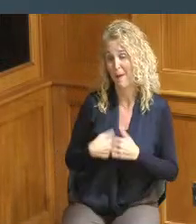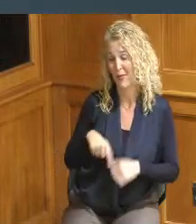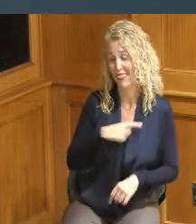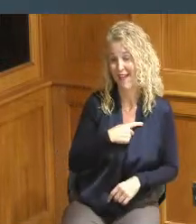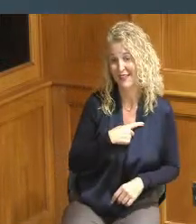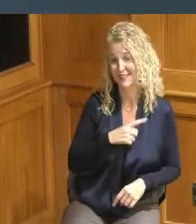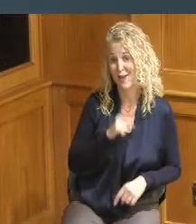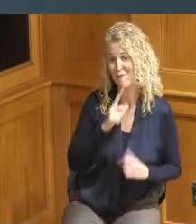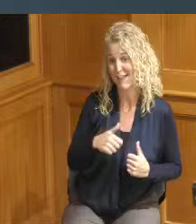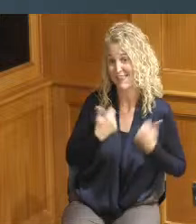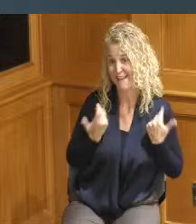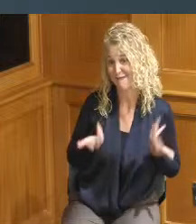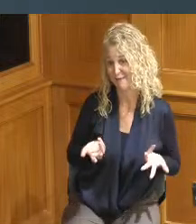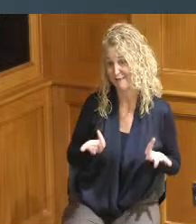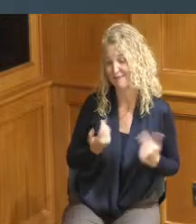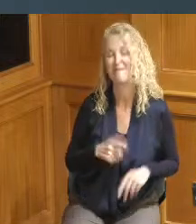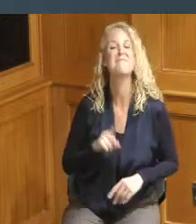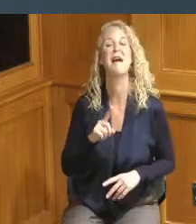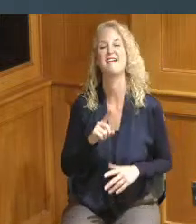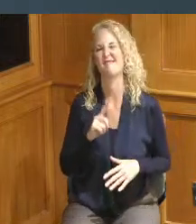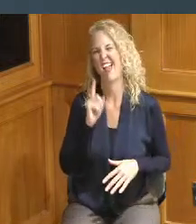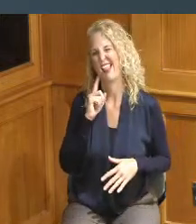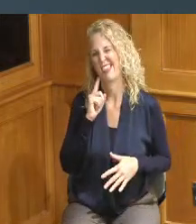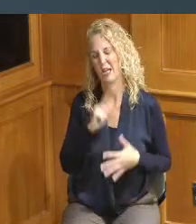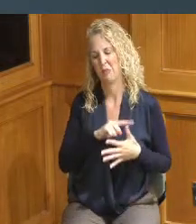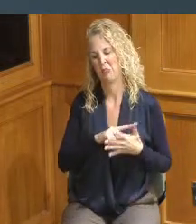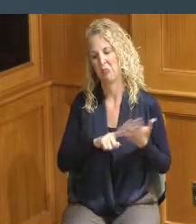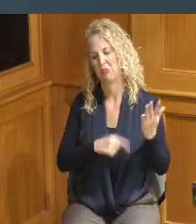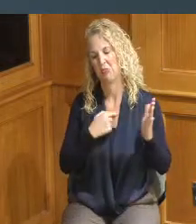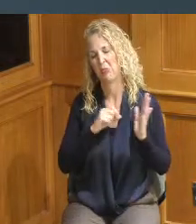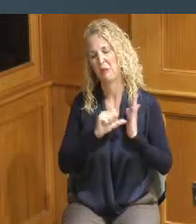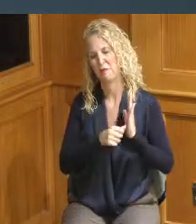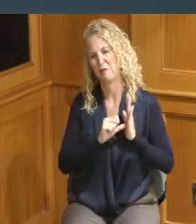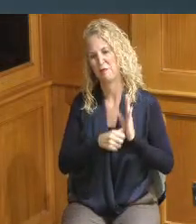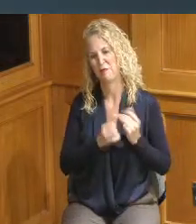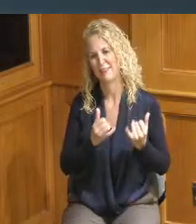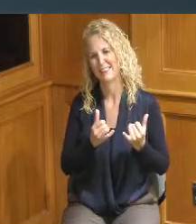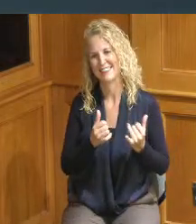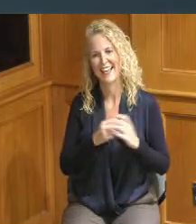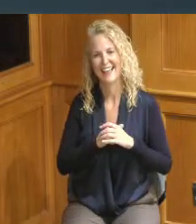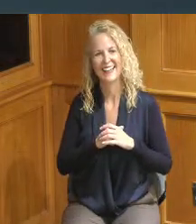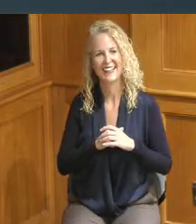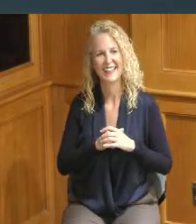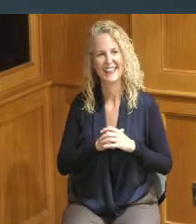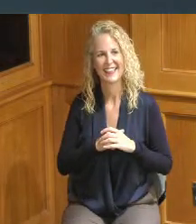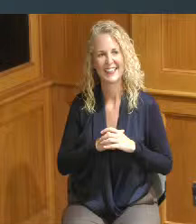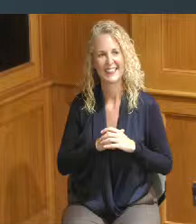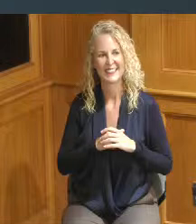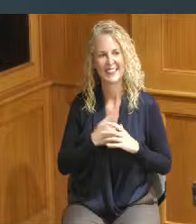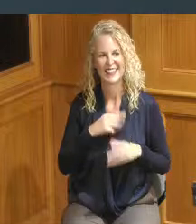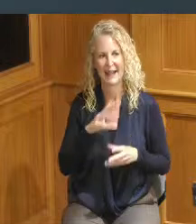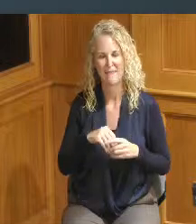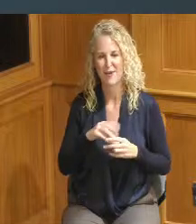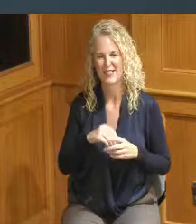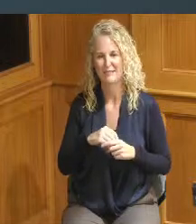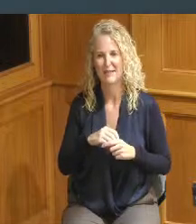real life schedules. But those are the things that I wanted to highlight that I've been able to participate